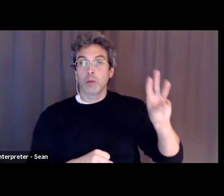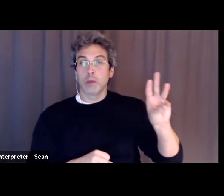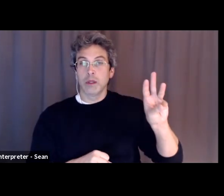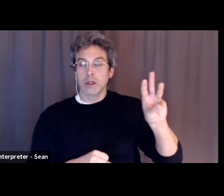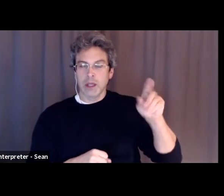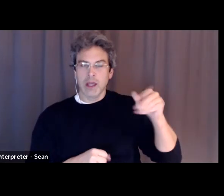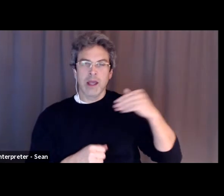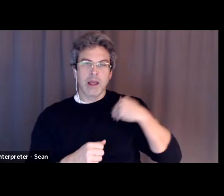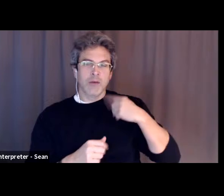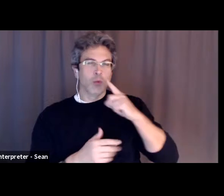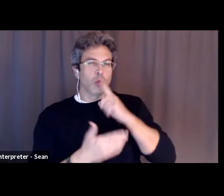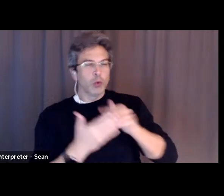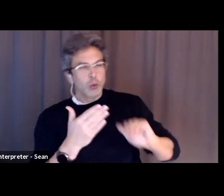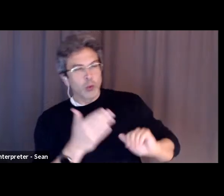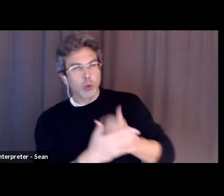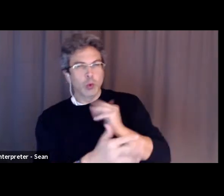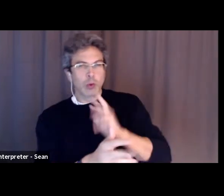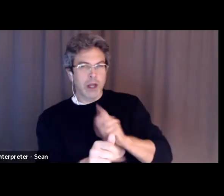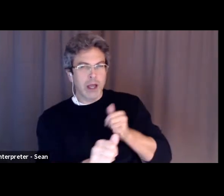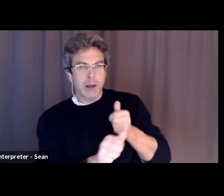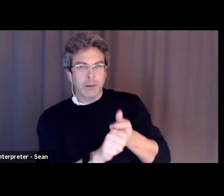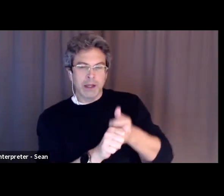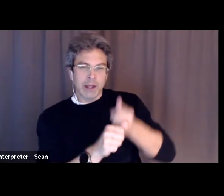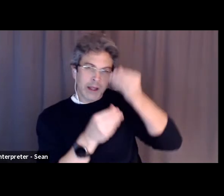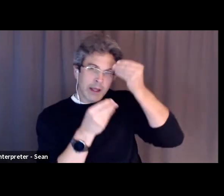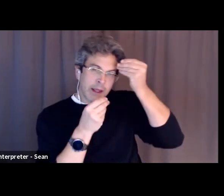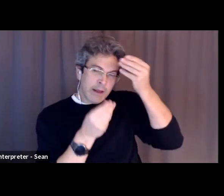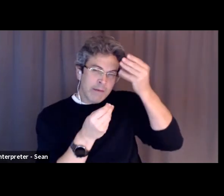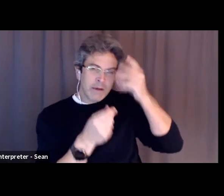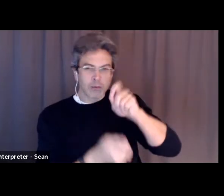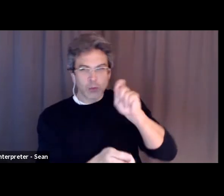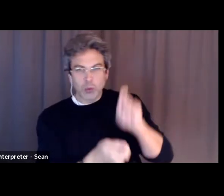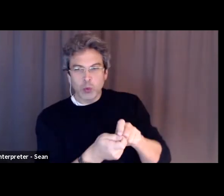accurate information by visiting